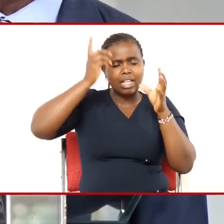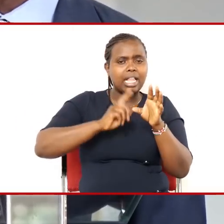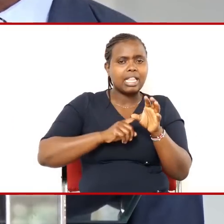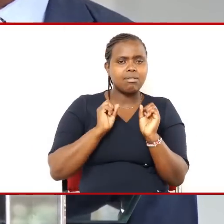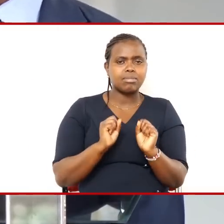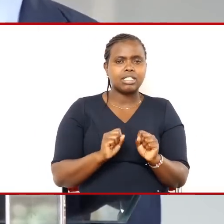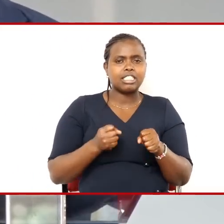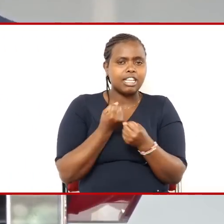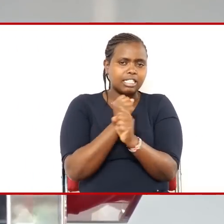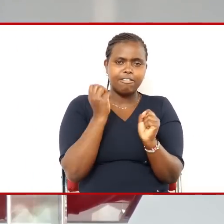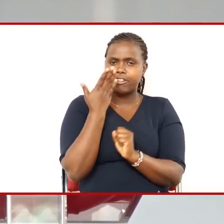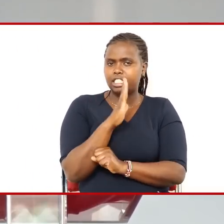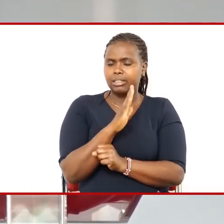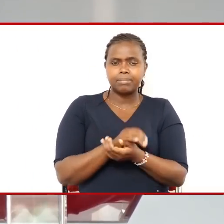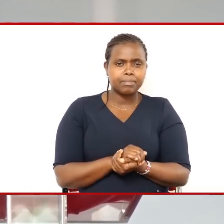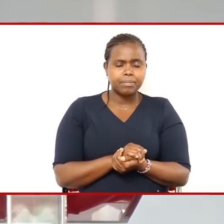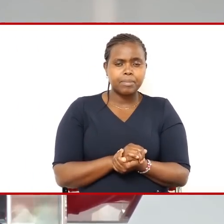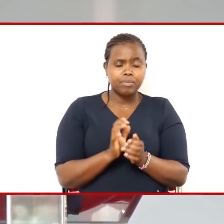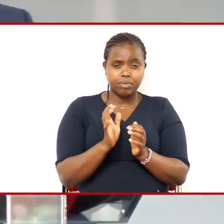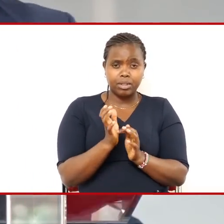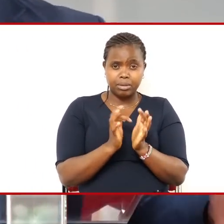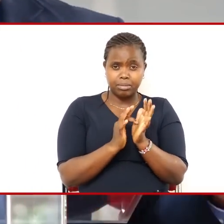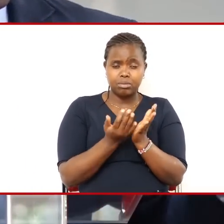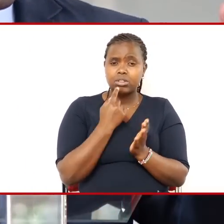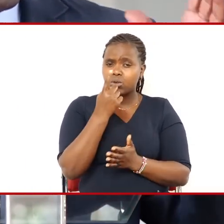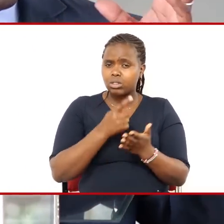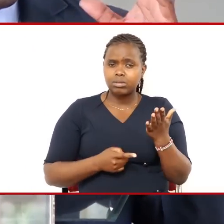saved. Verses 22. Scripture says that